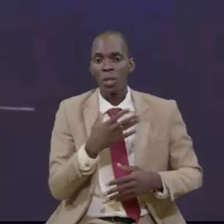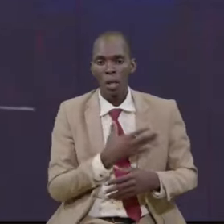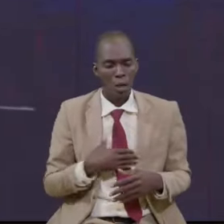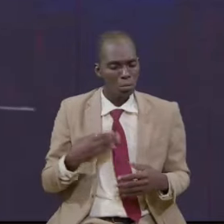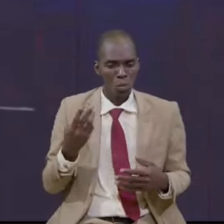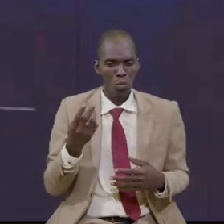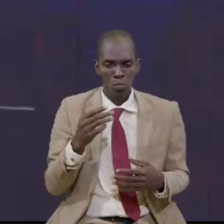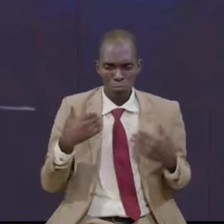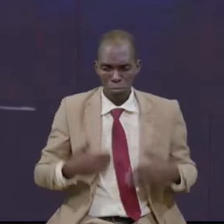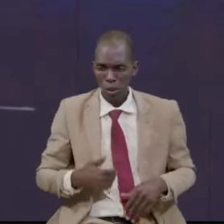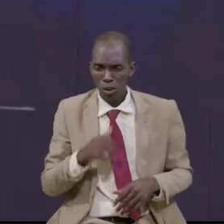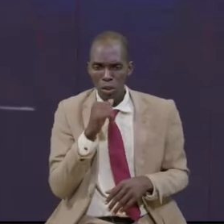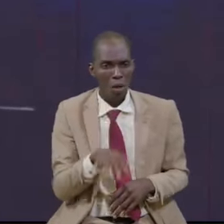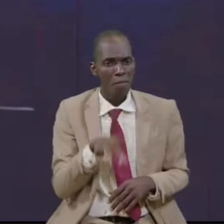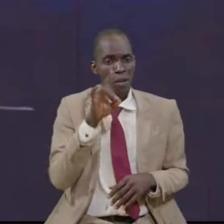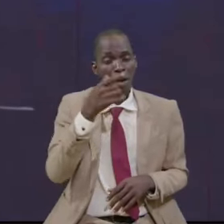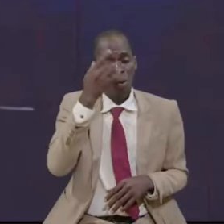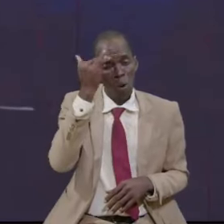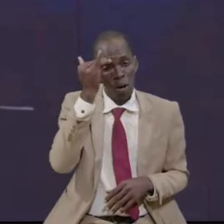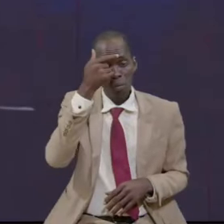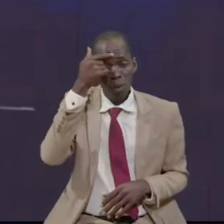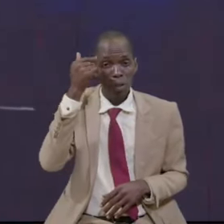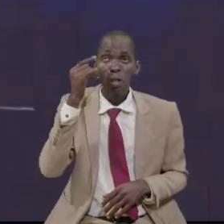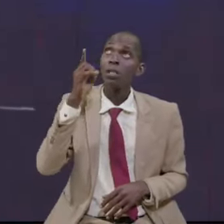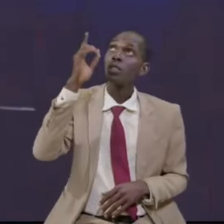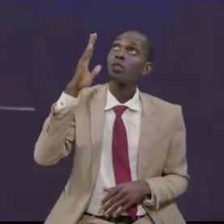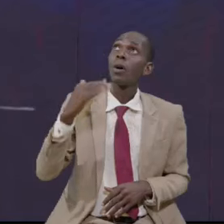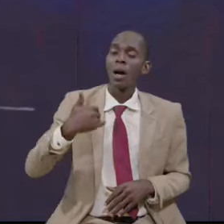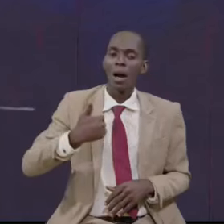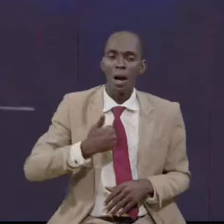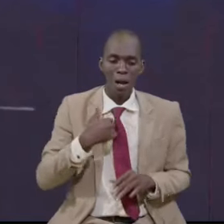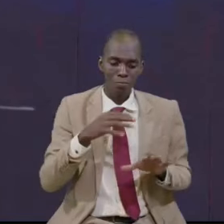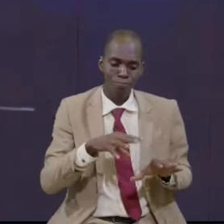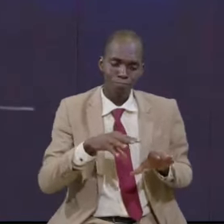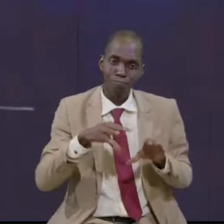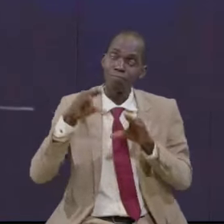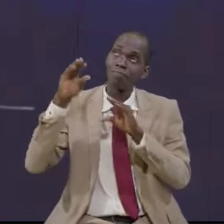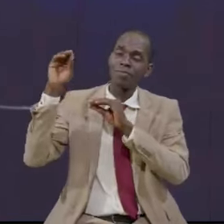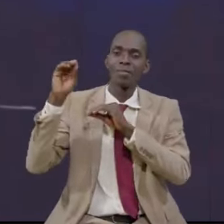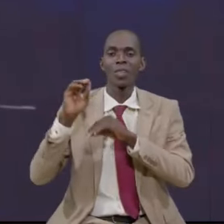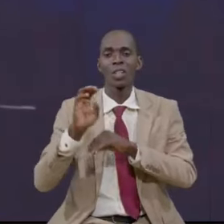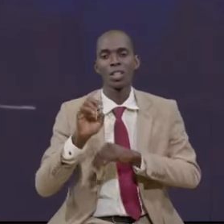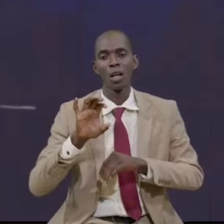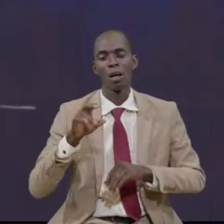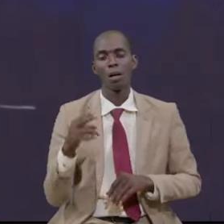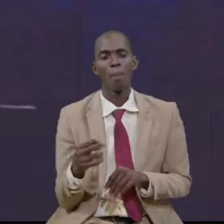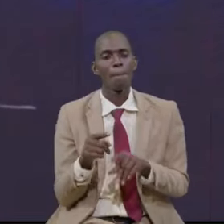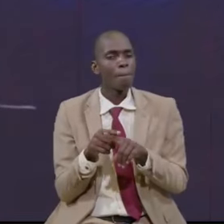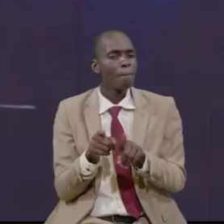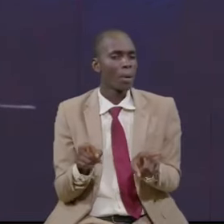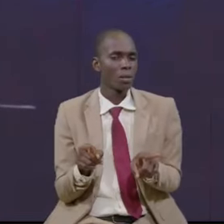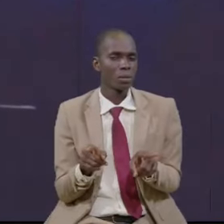because God had translated him. But before